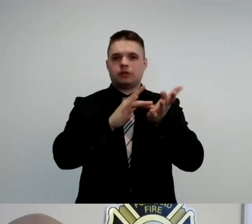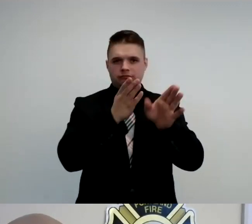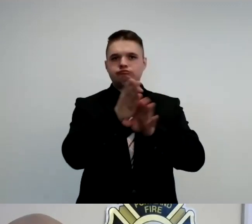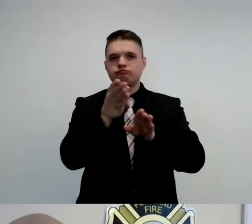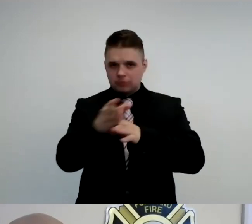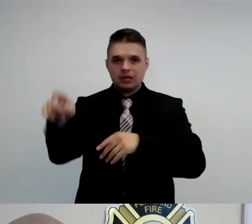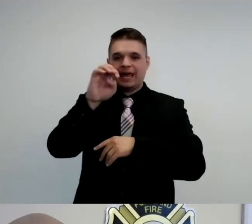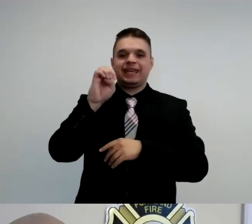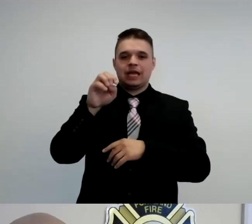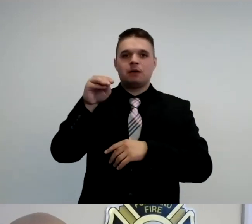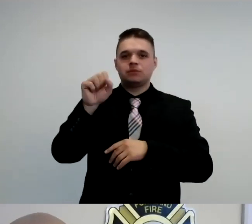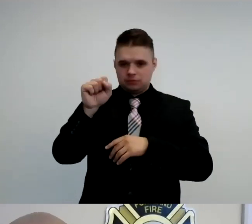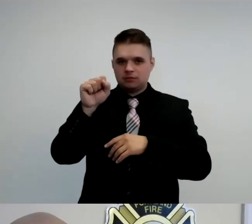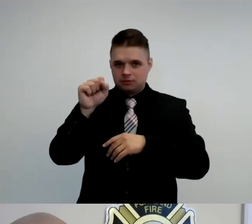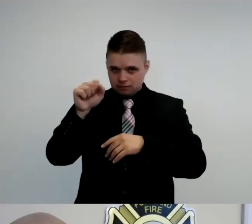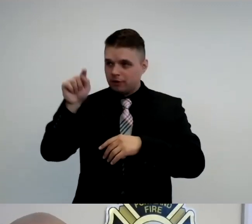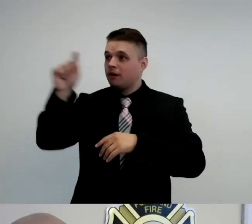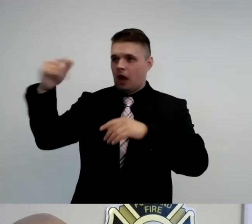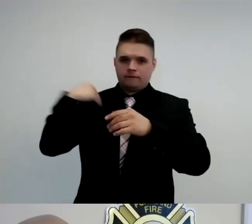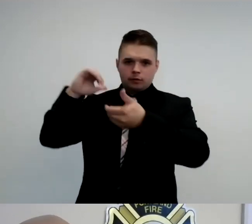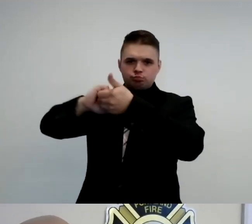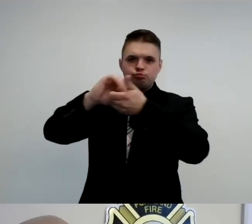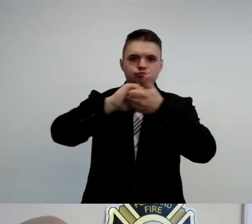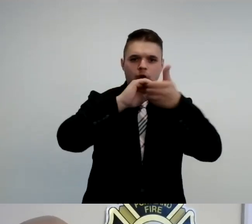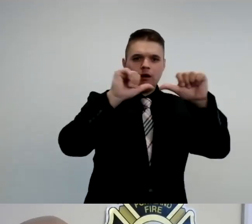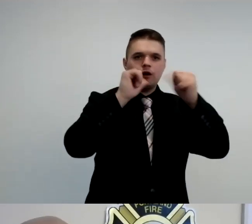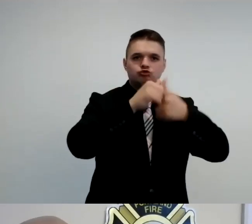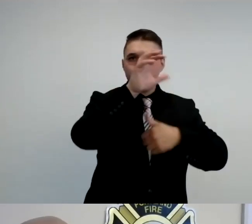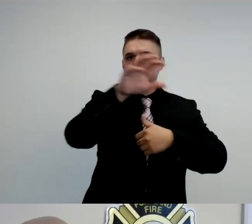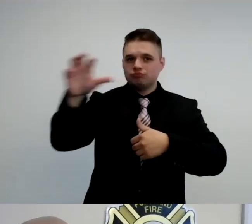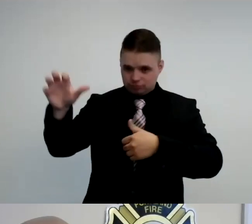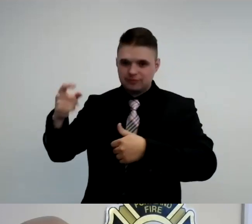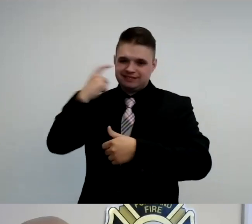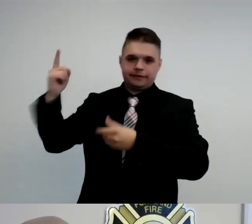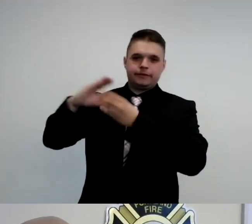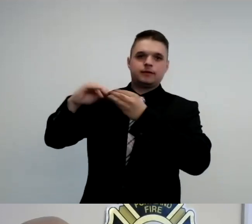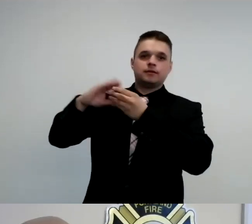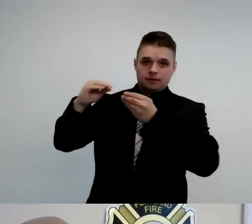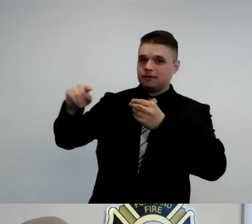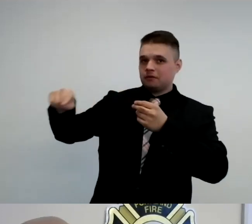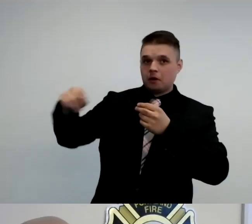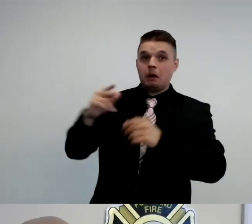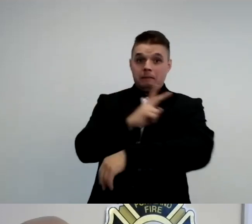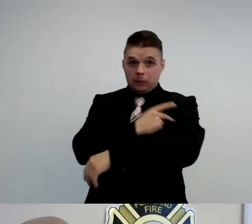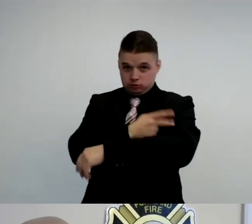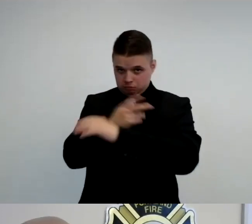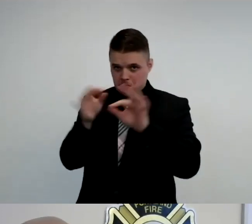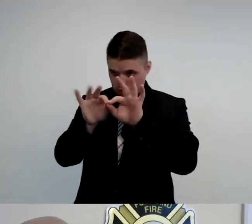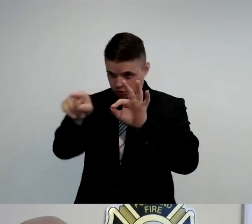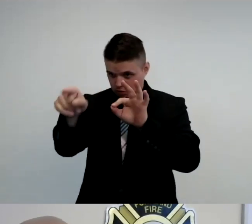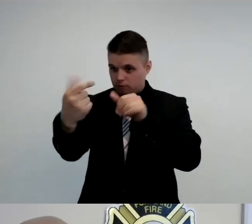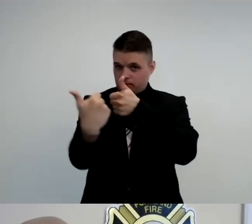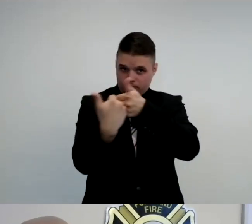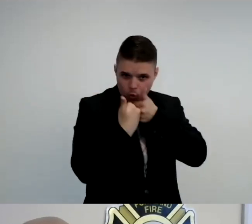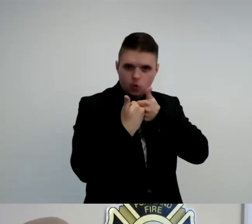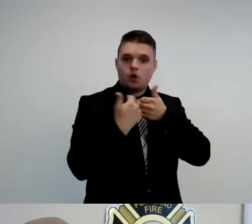to ensure that really, as Rich said, the right patient is taken care of at the right place and in the right time. So with